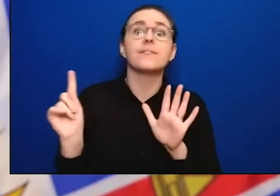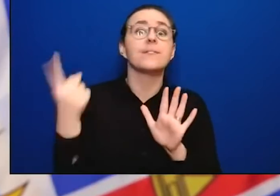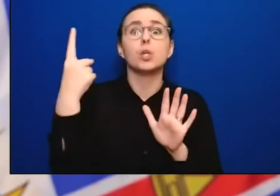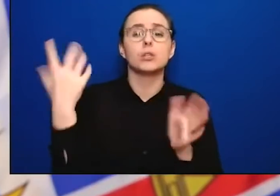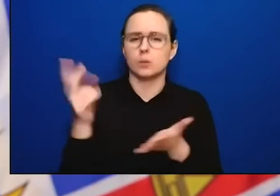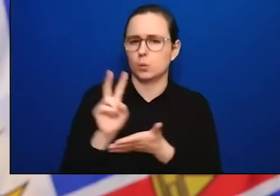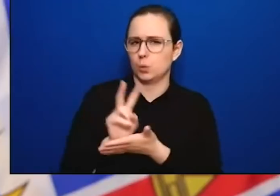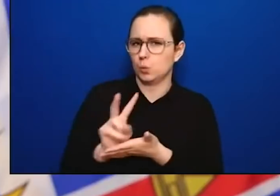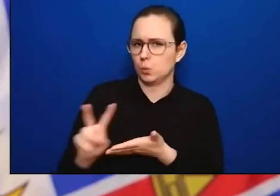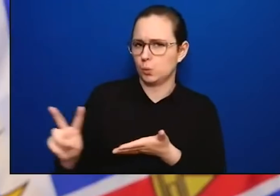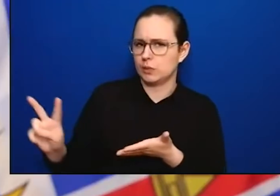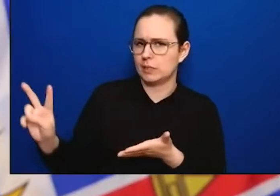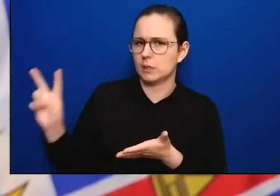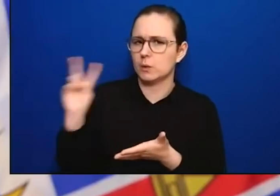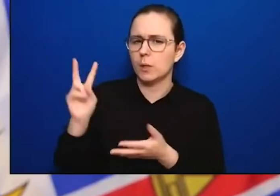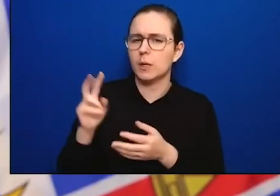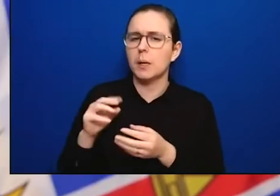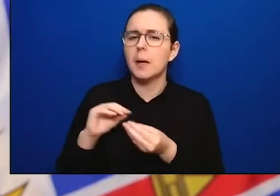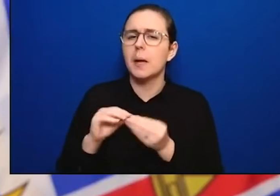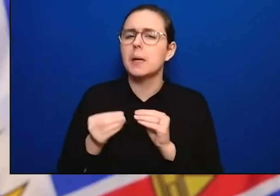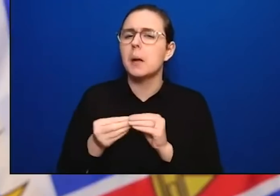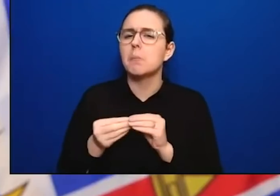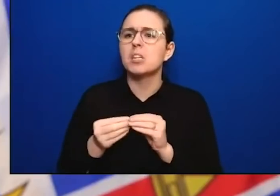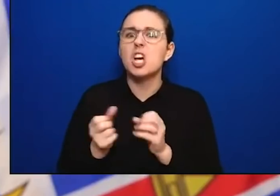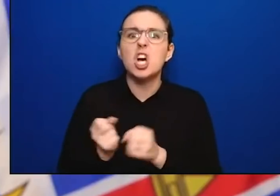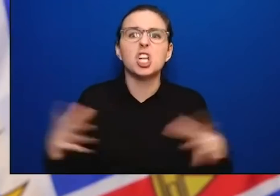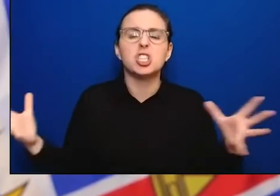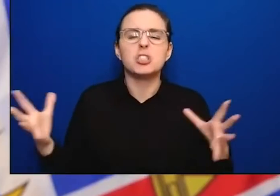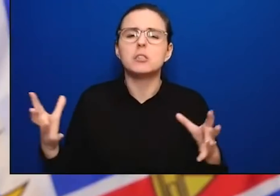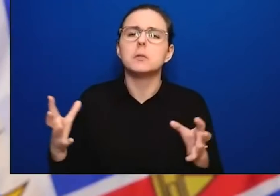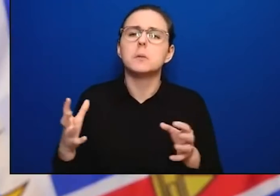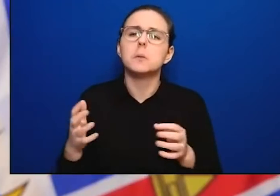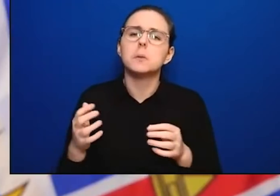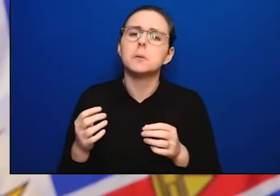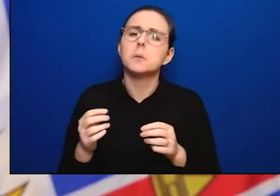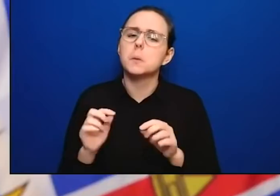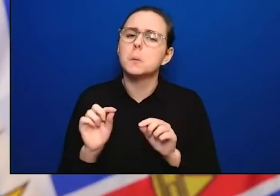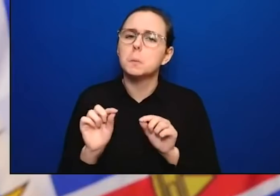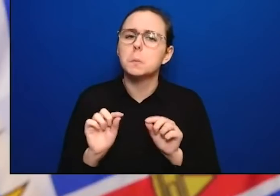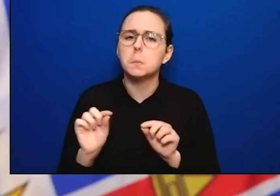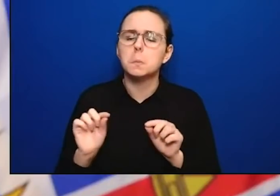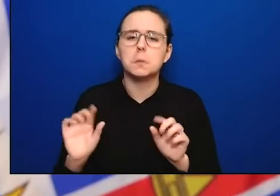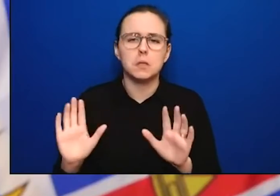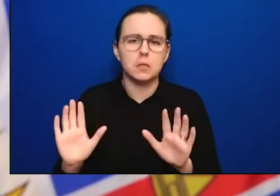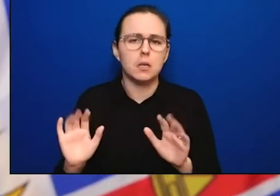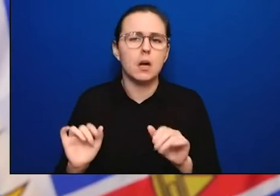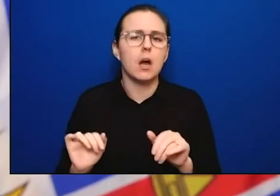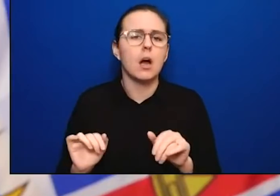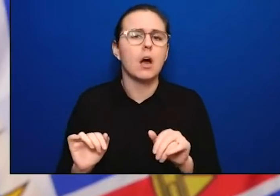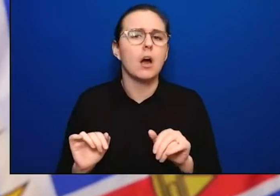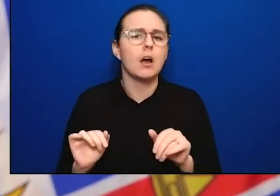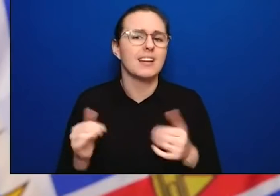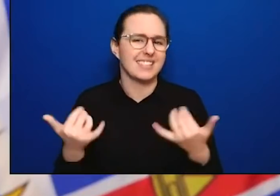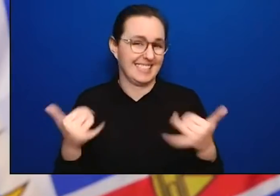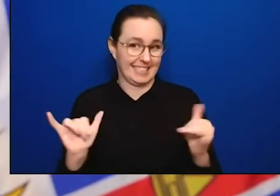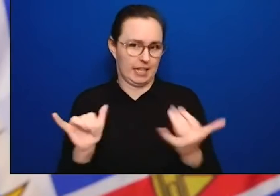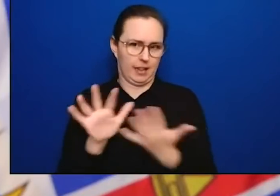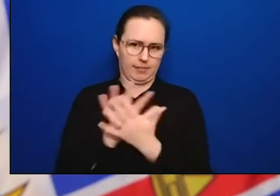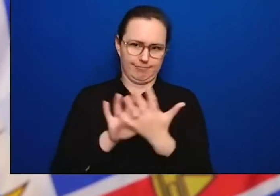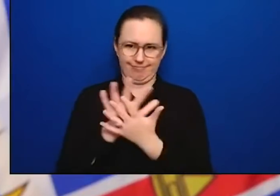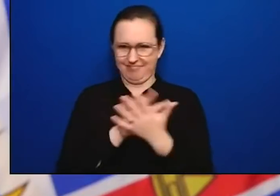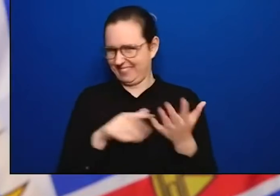S4.2, I think it is. I think our first detection was about 2 weeks ago. Very small number, so it's not